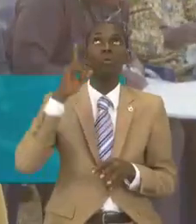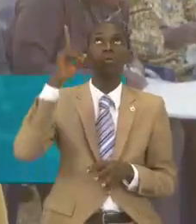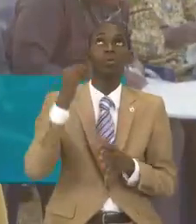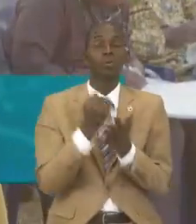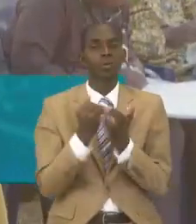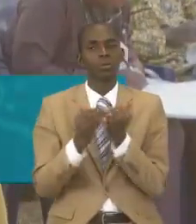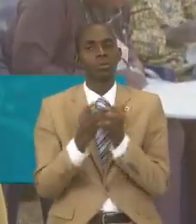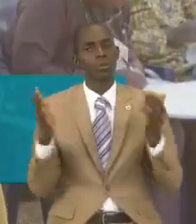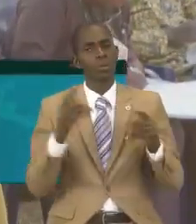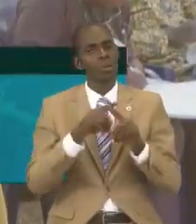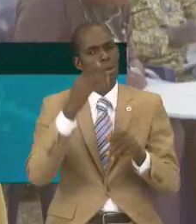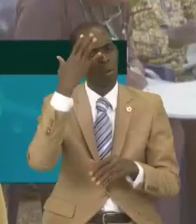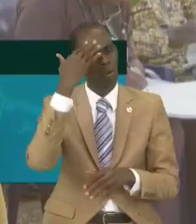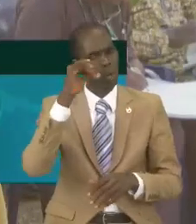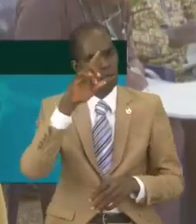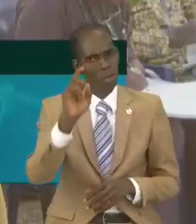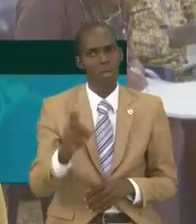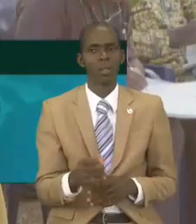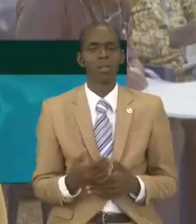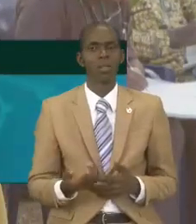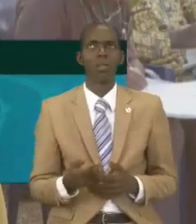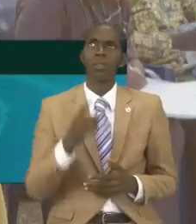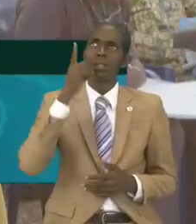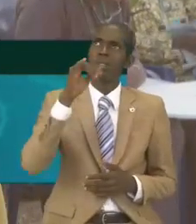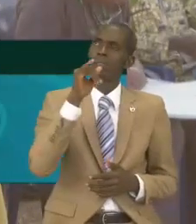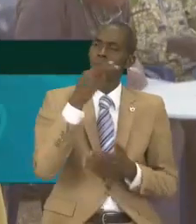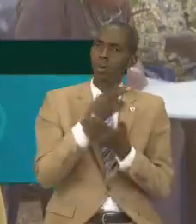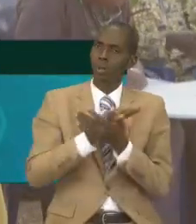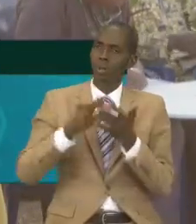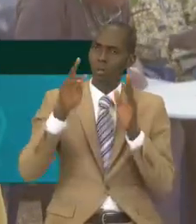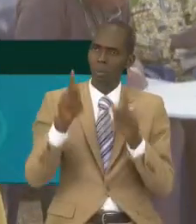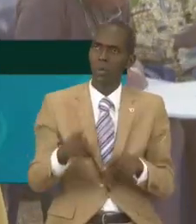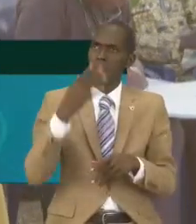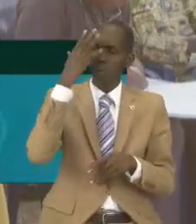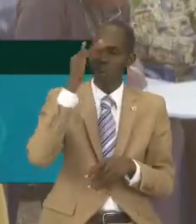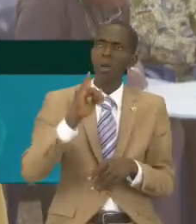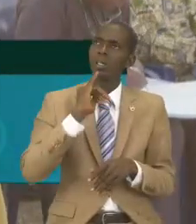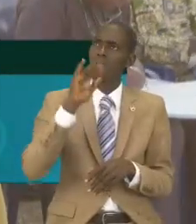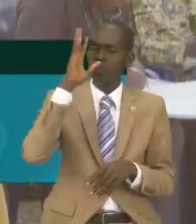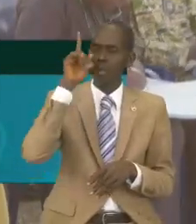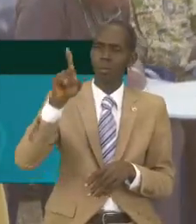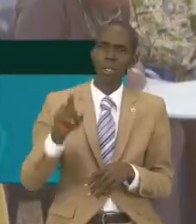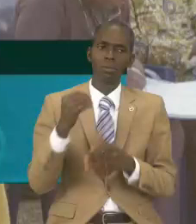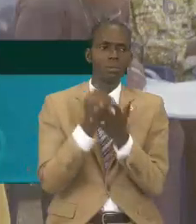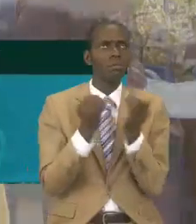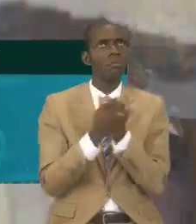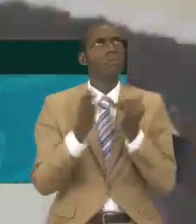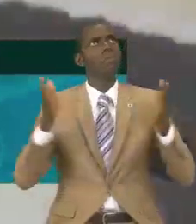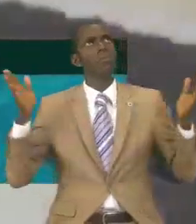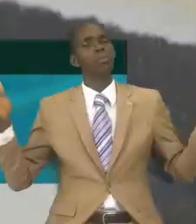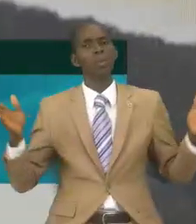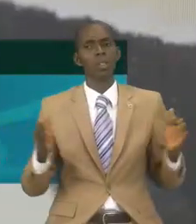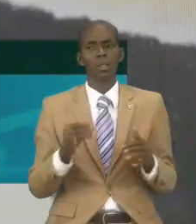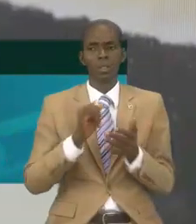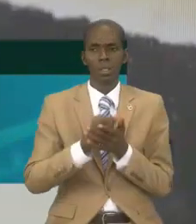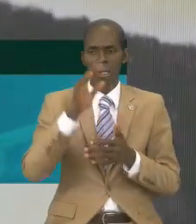why? Will a righteous man be crucified? Perfect man be crucified? The sinless